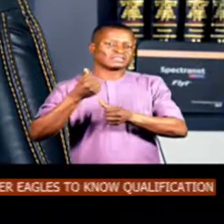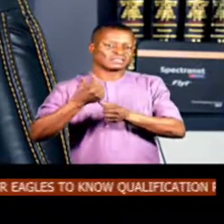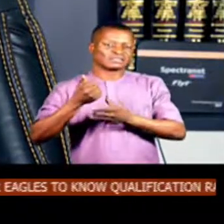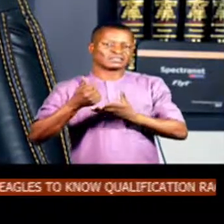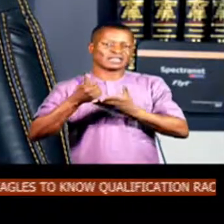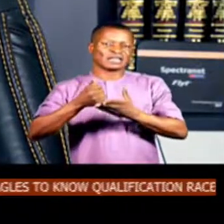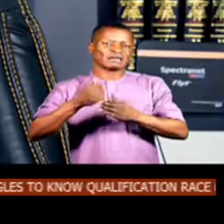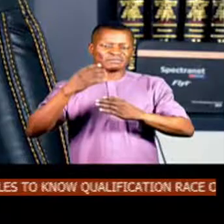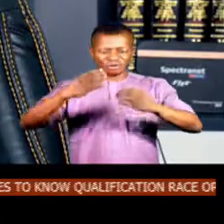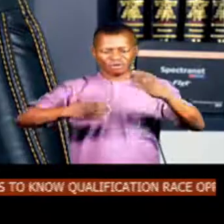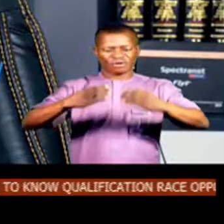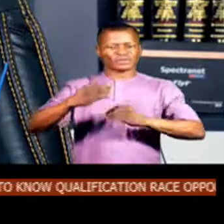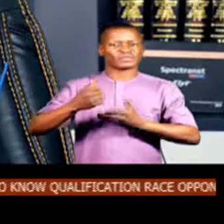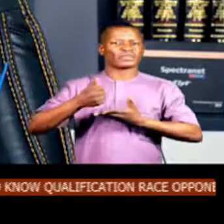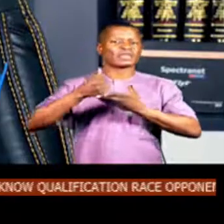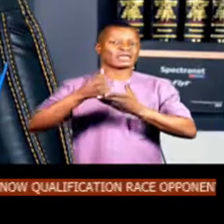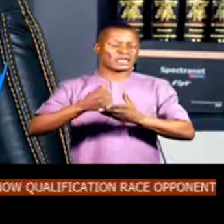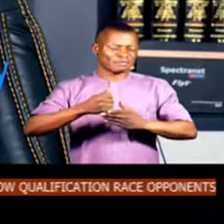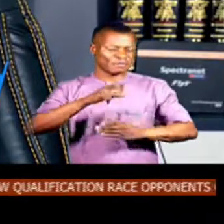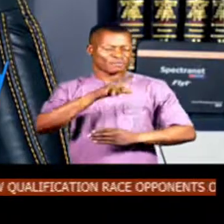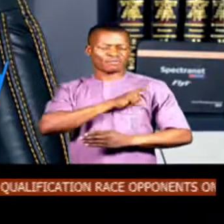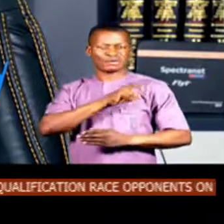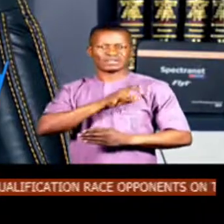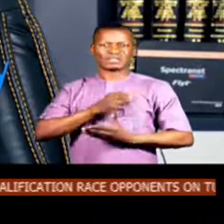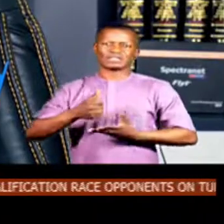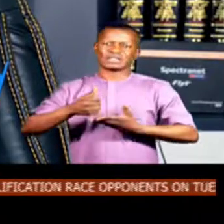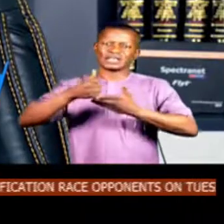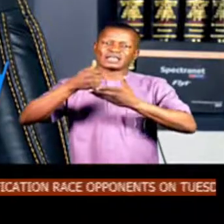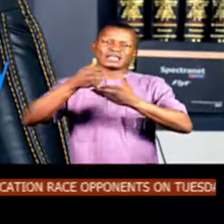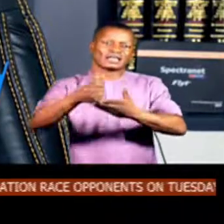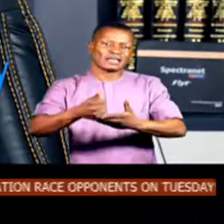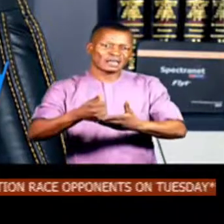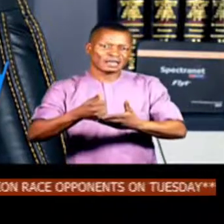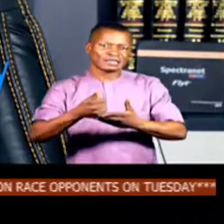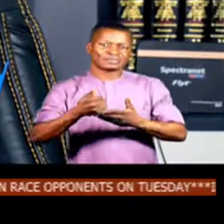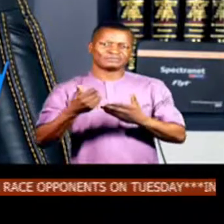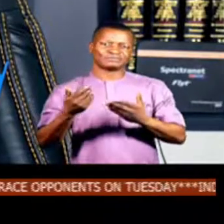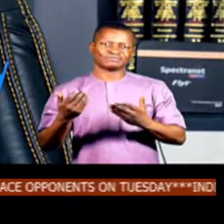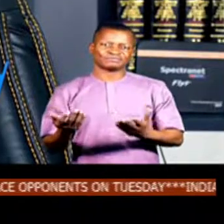assist the courts, assist the police, and also assist